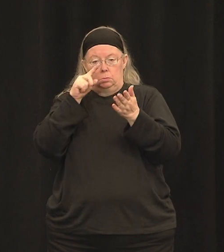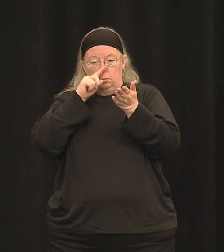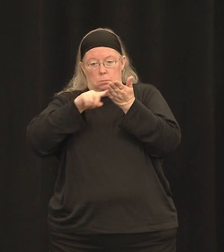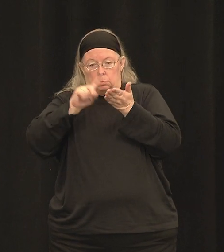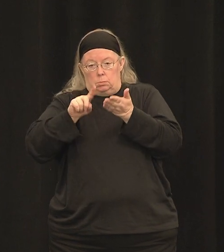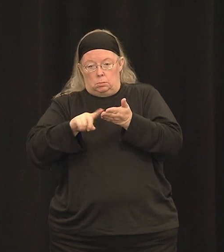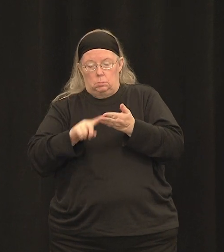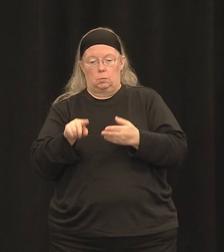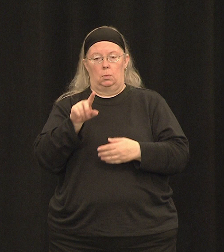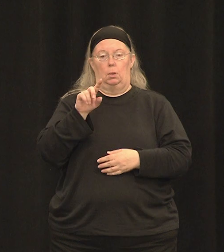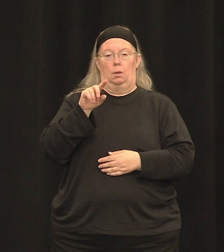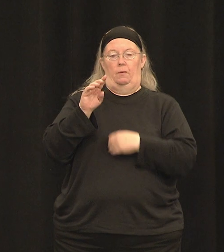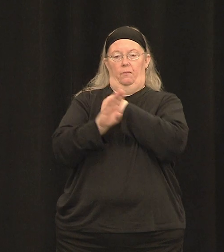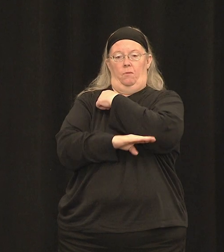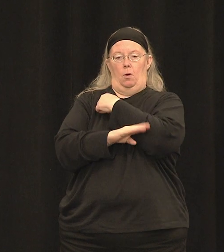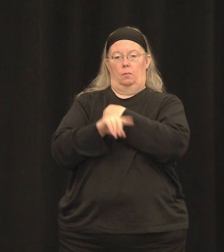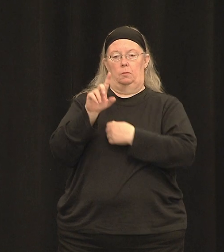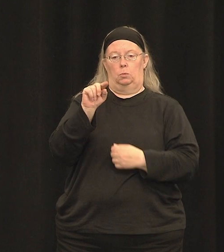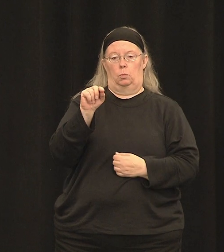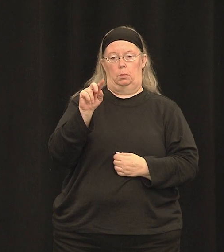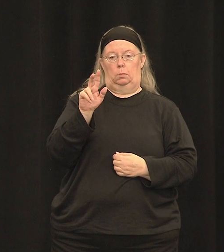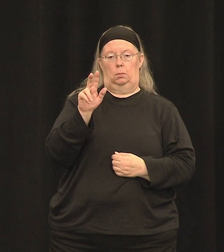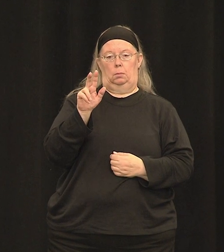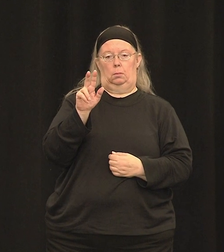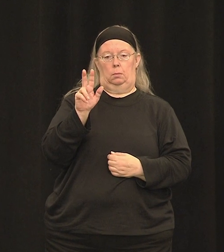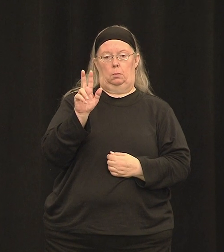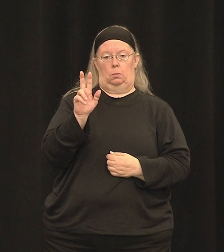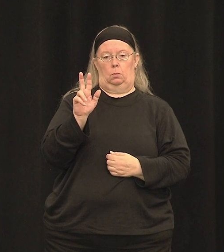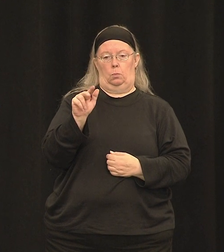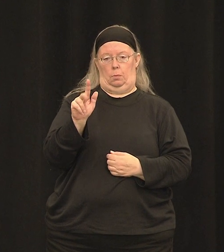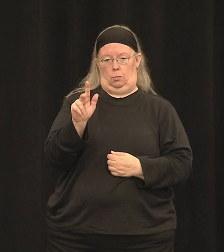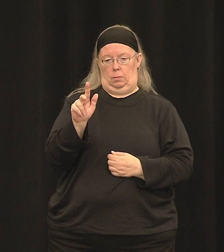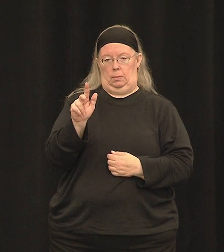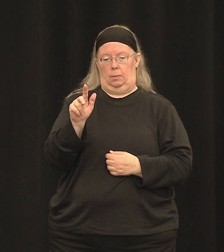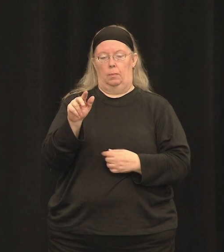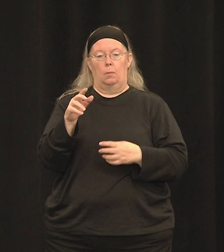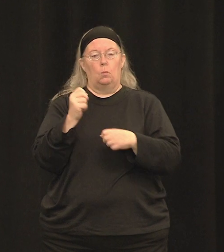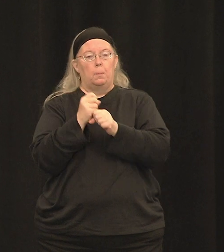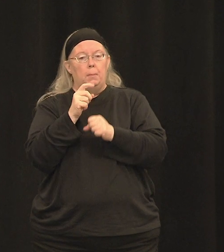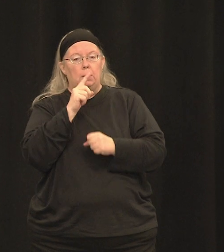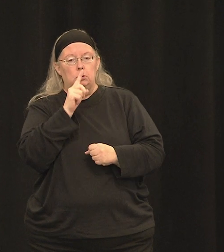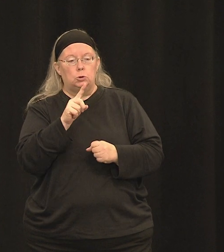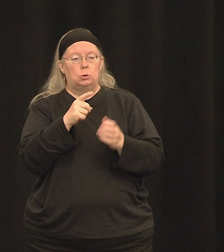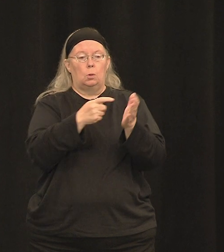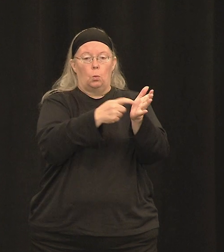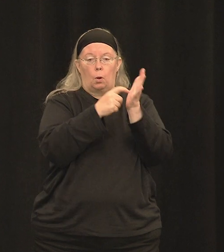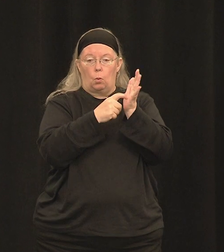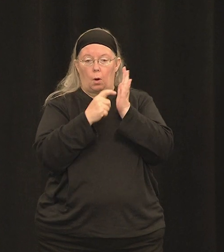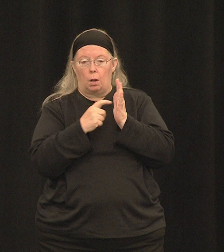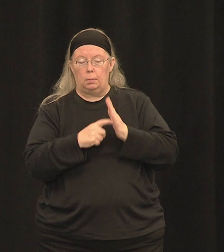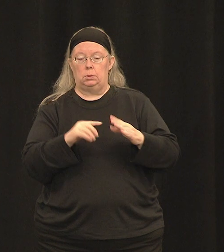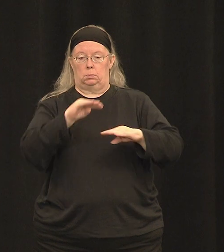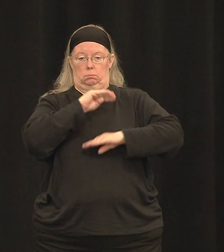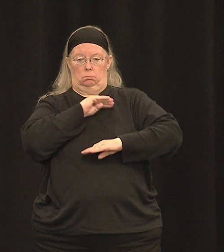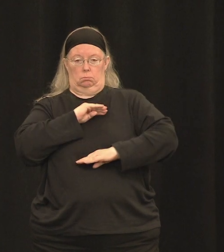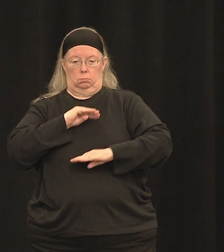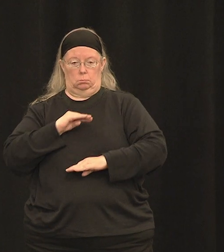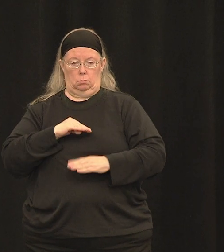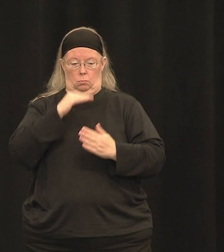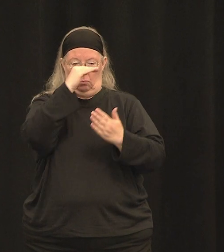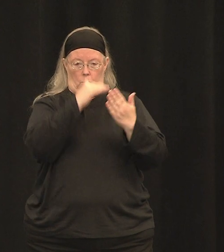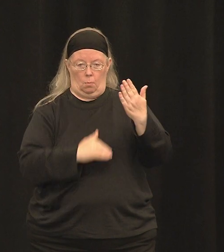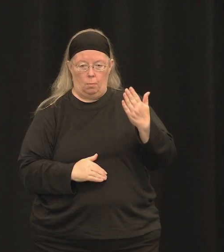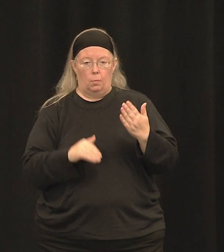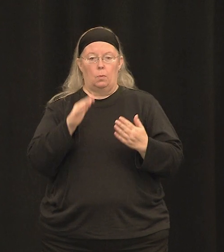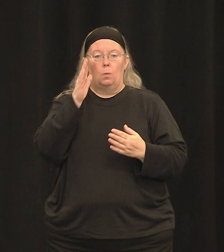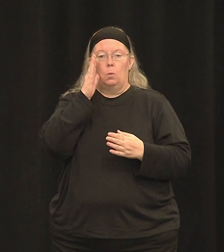requirements, begin creating clinical grade vectors that can be used in humans as soon as we have identified our lead